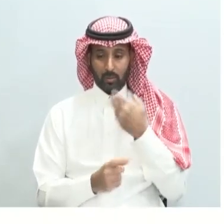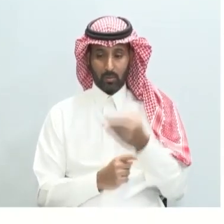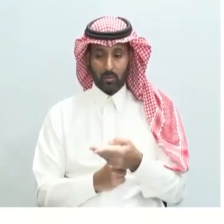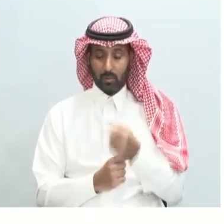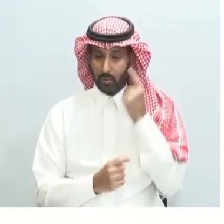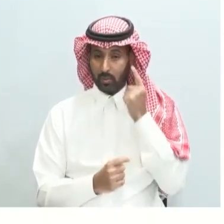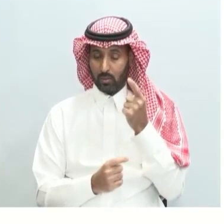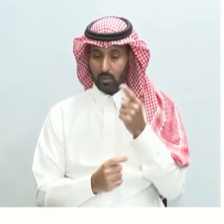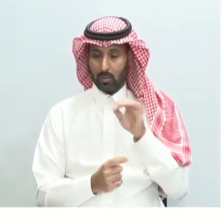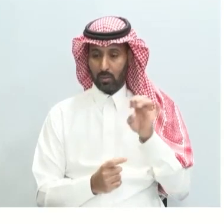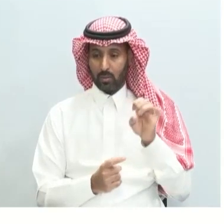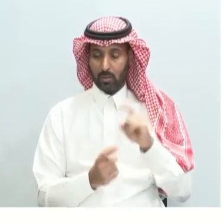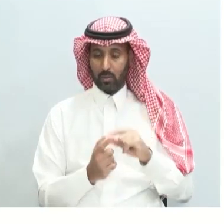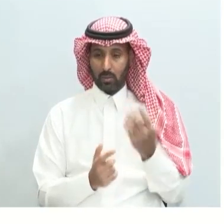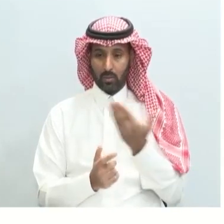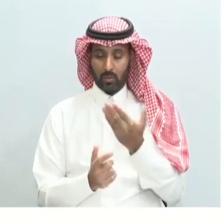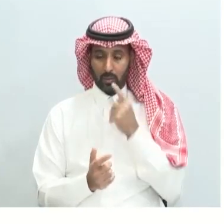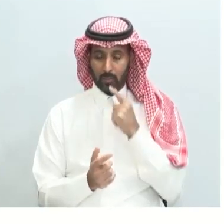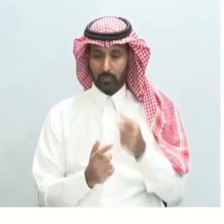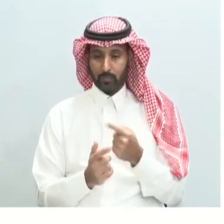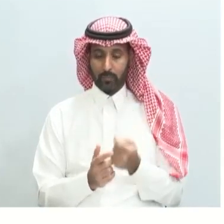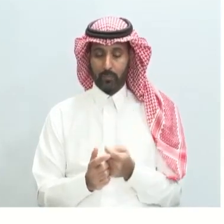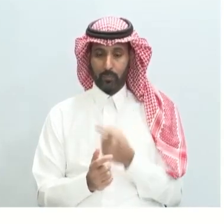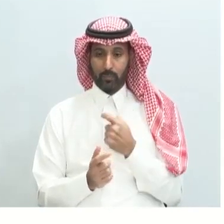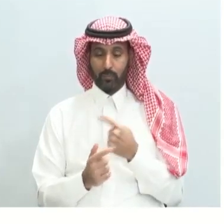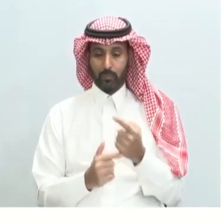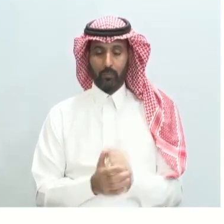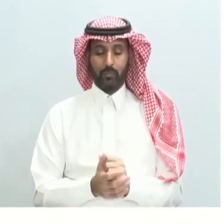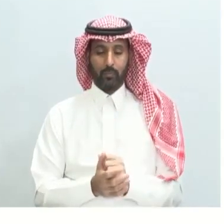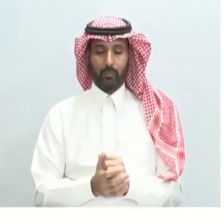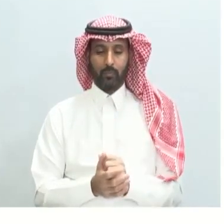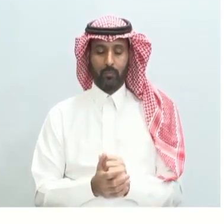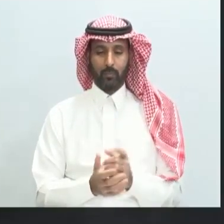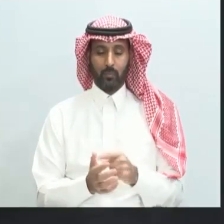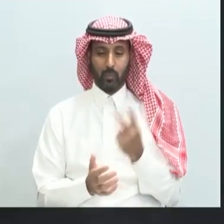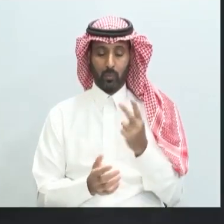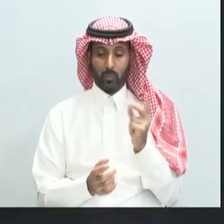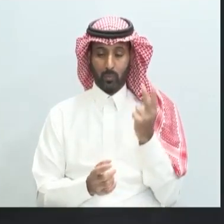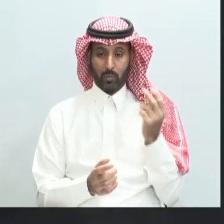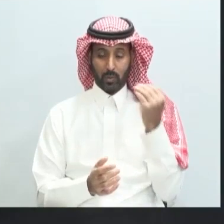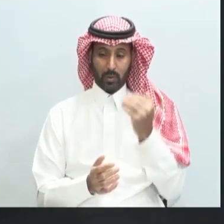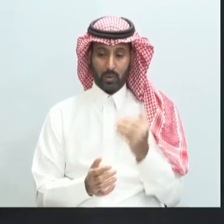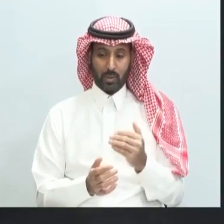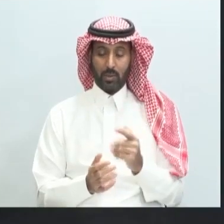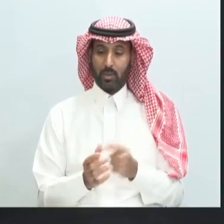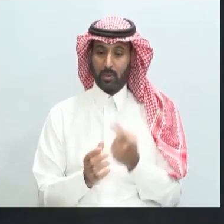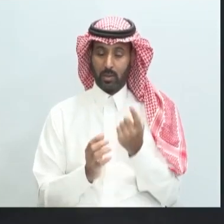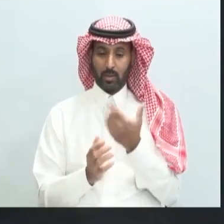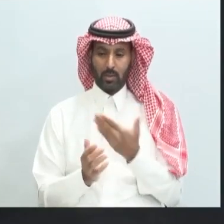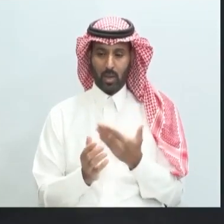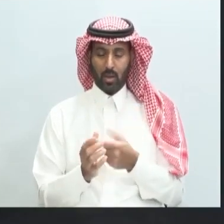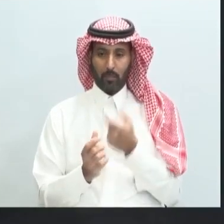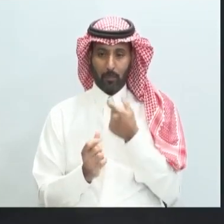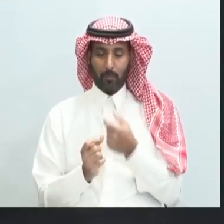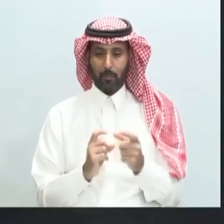to listen, read, and then chant. So here we have two parts of this chant. The